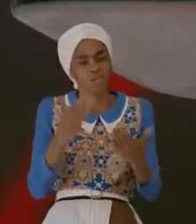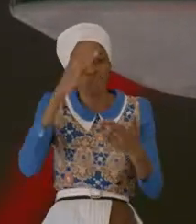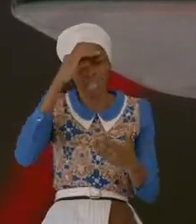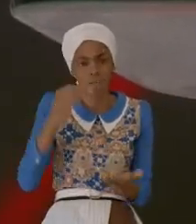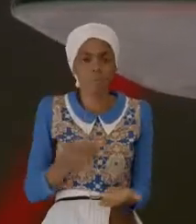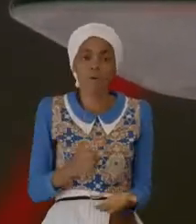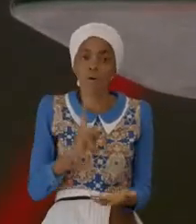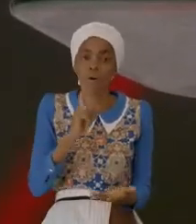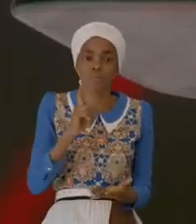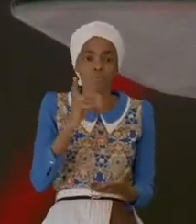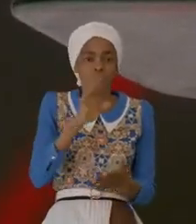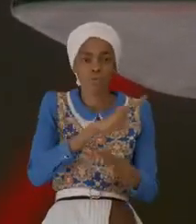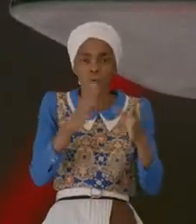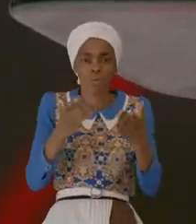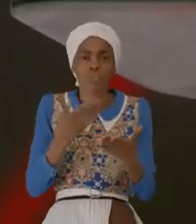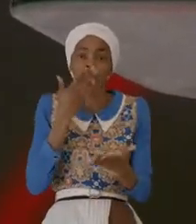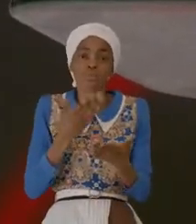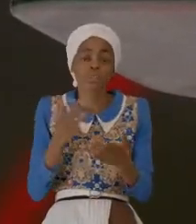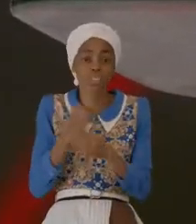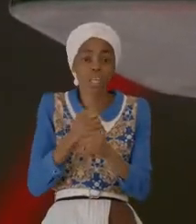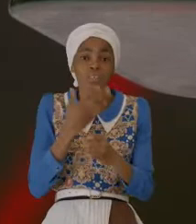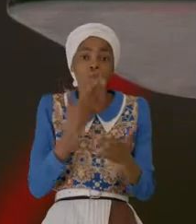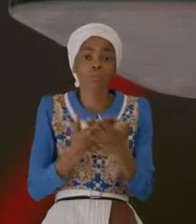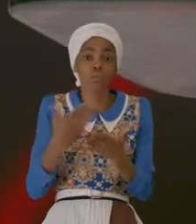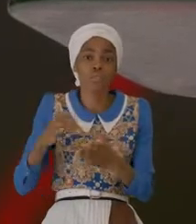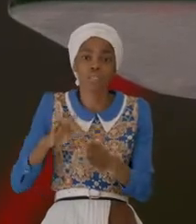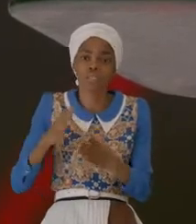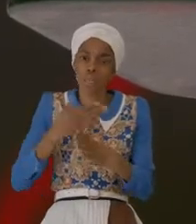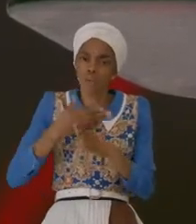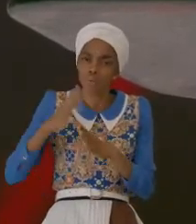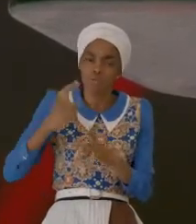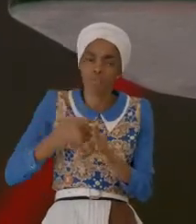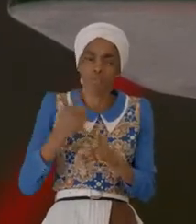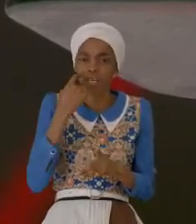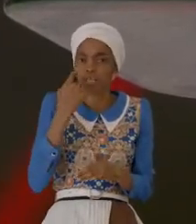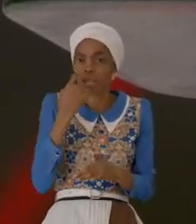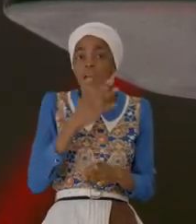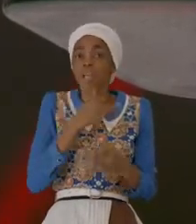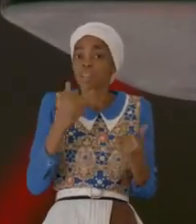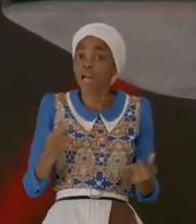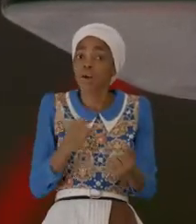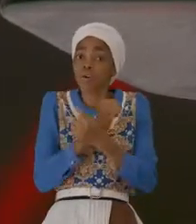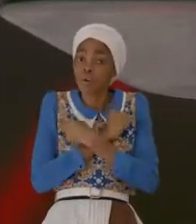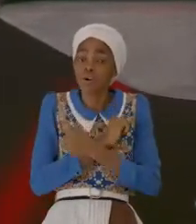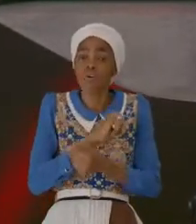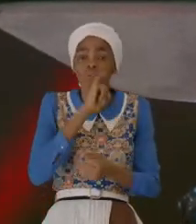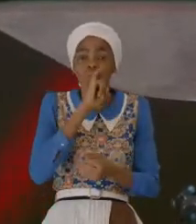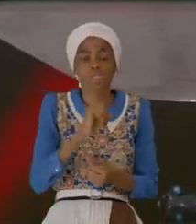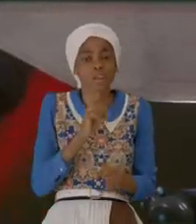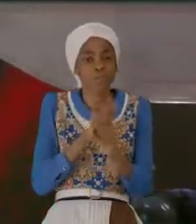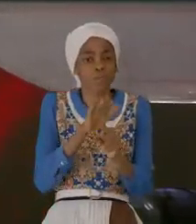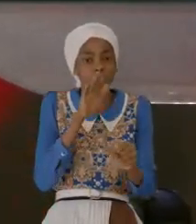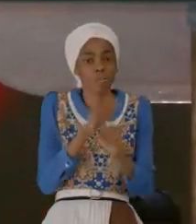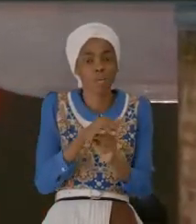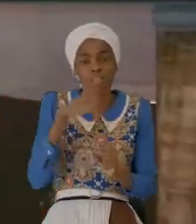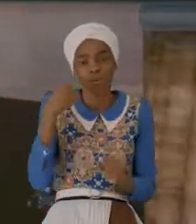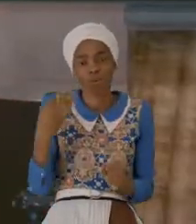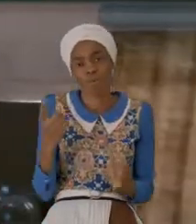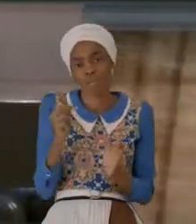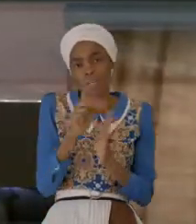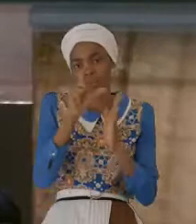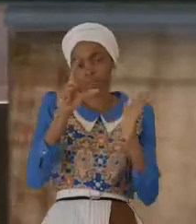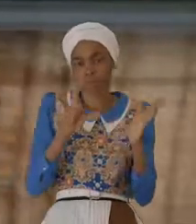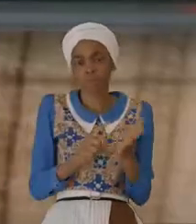away from his son therefore love is the Fulfillment image of the law it tells us